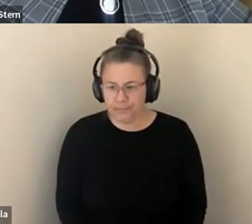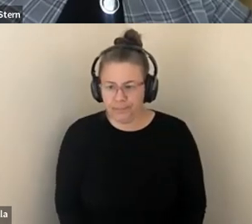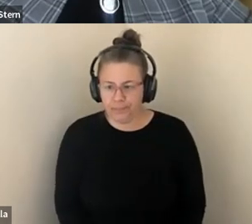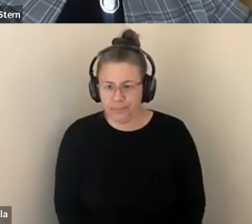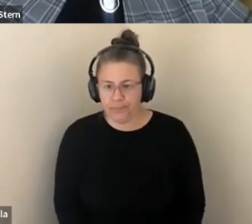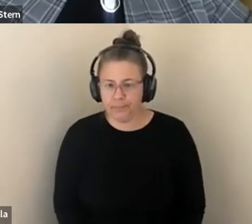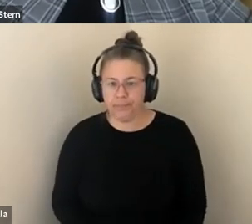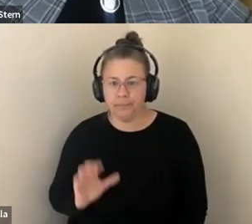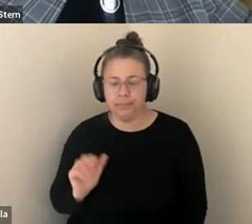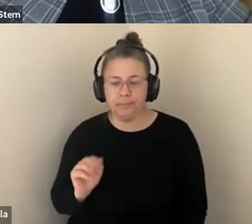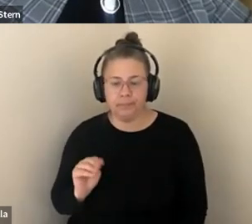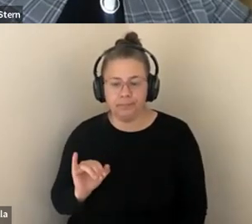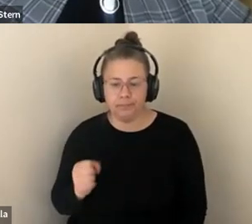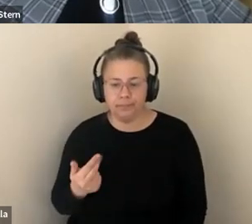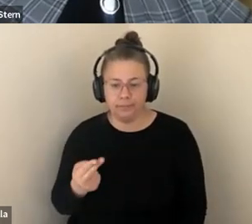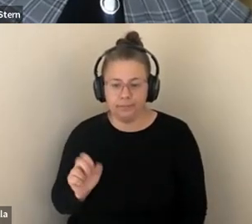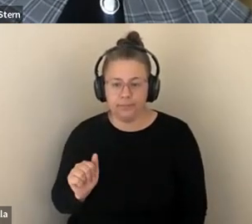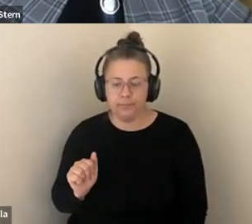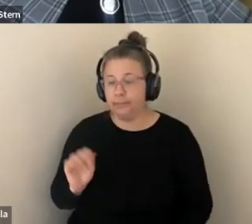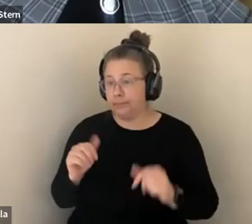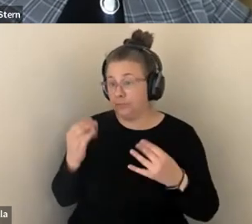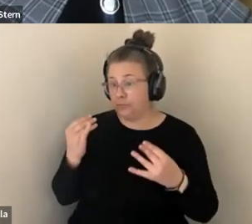Any other thoughts there?